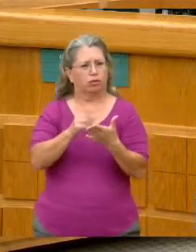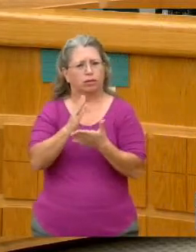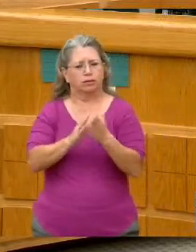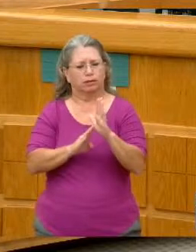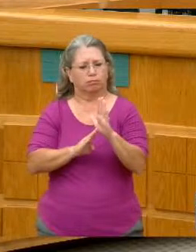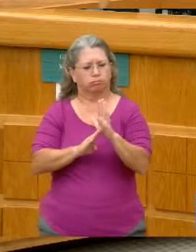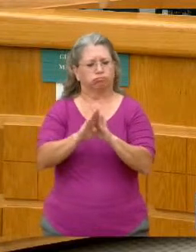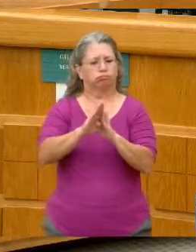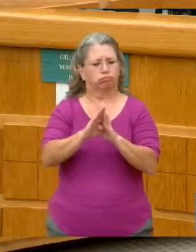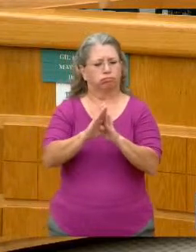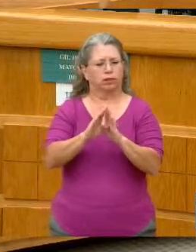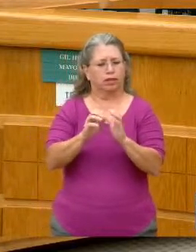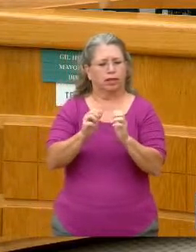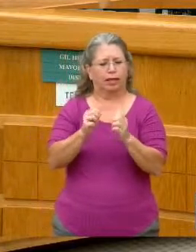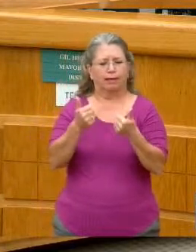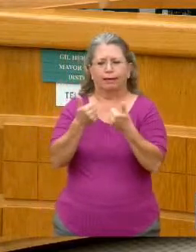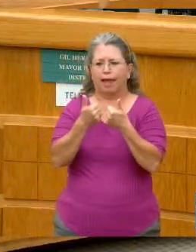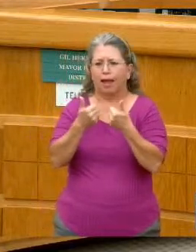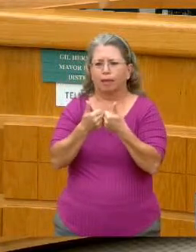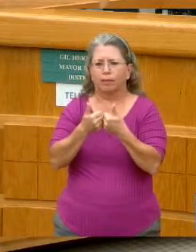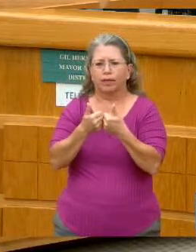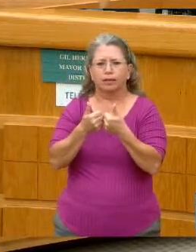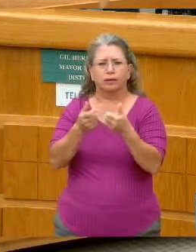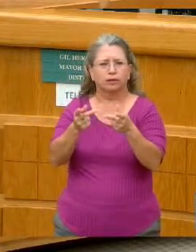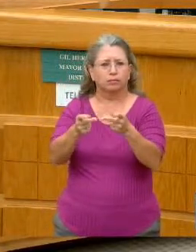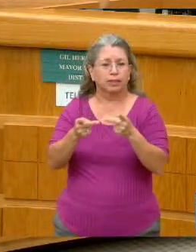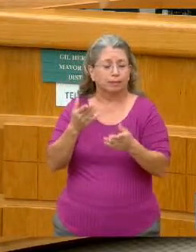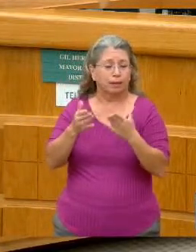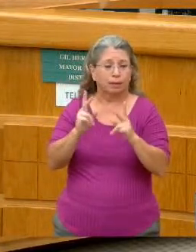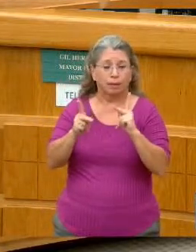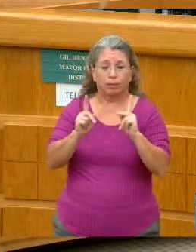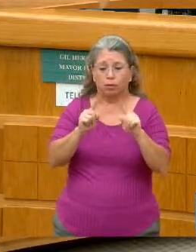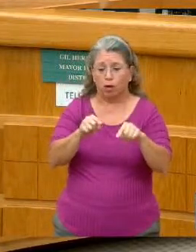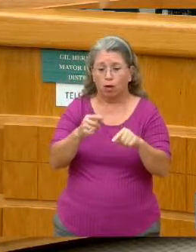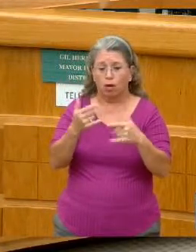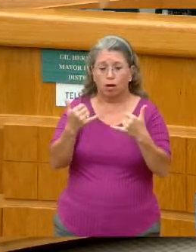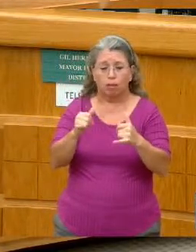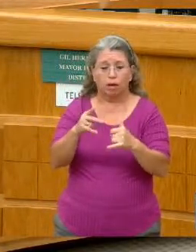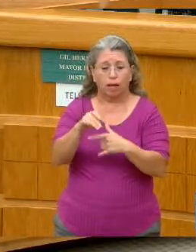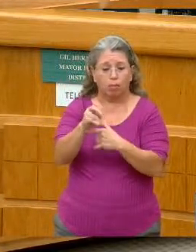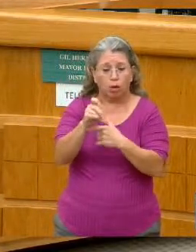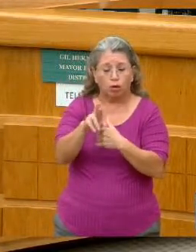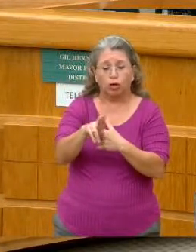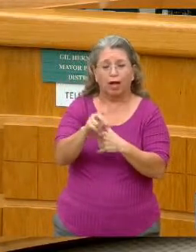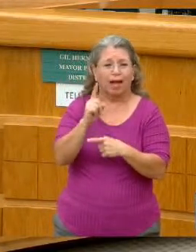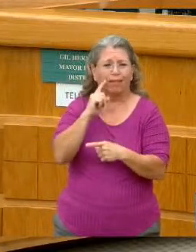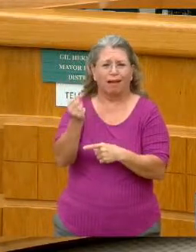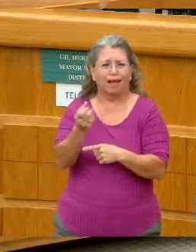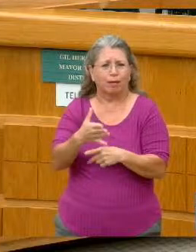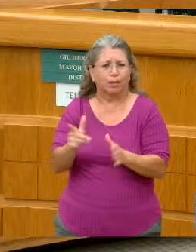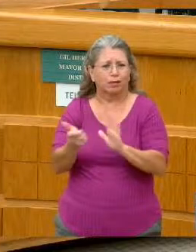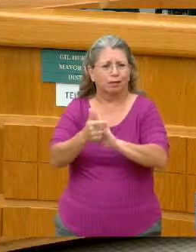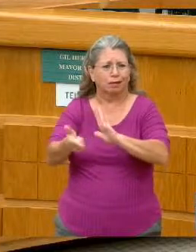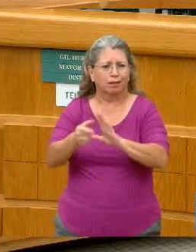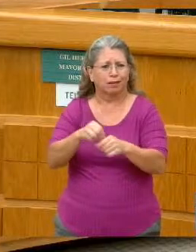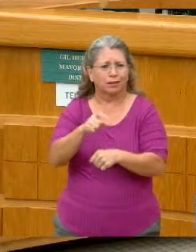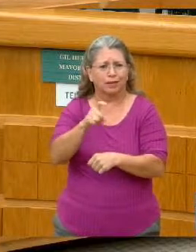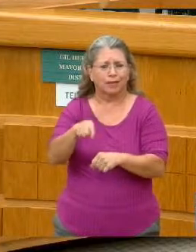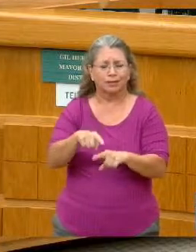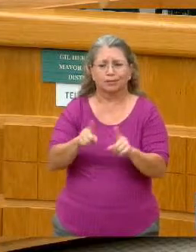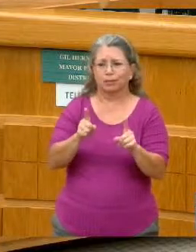play poker there, or maybe I'm not sure. I thought gambling was illegal in Texas, but apparently there's some sort